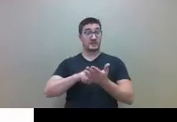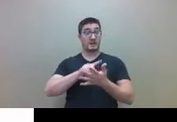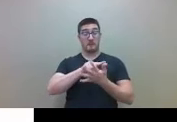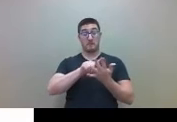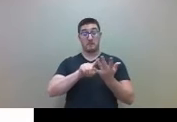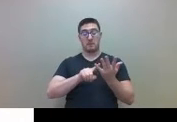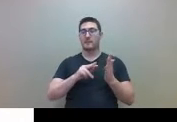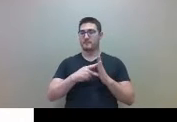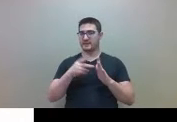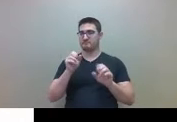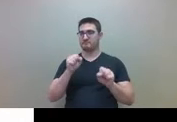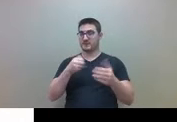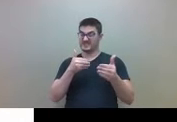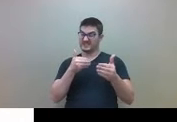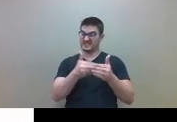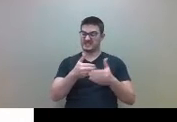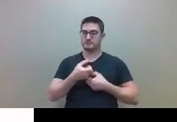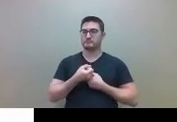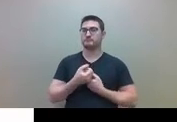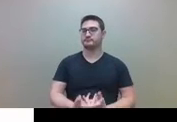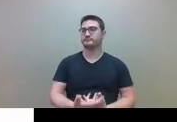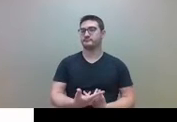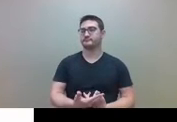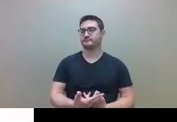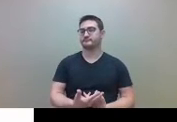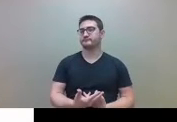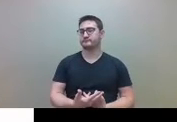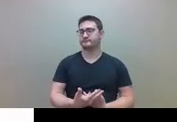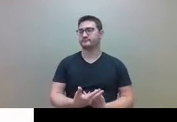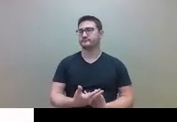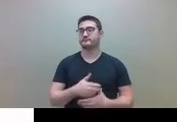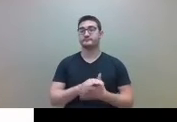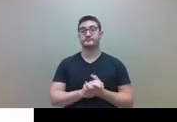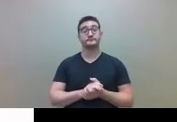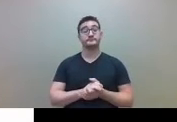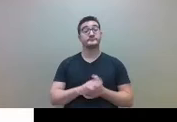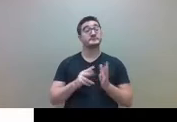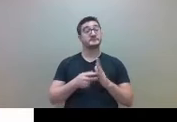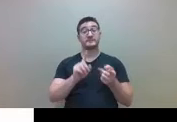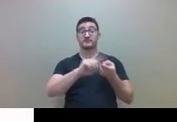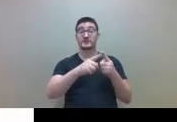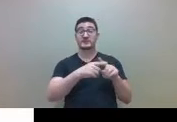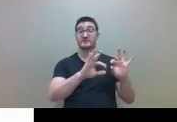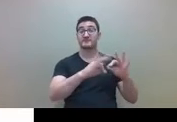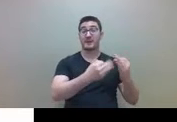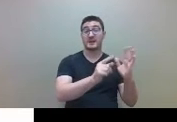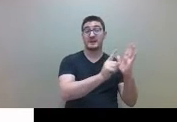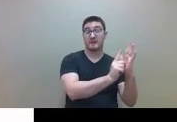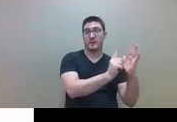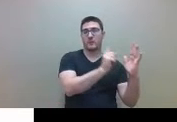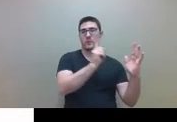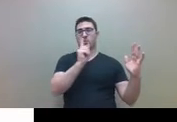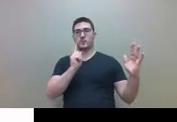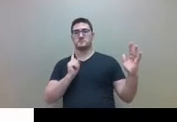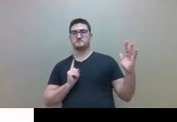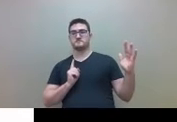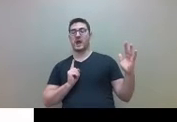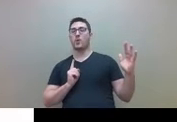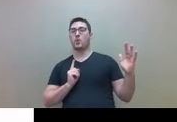really not balancing anything at this point. Withdrawing from friends and family. Okay, this is a